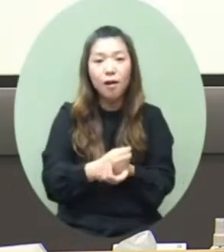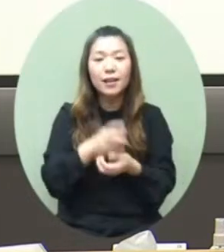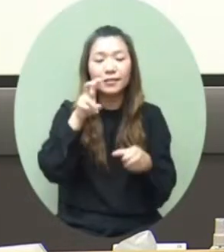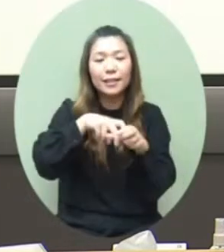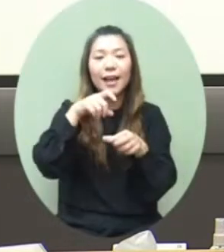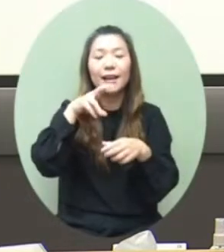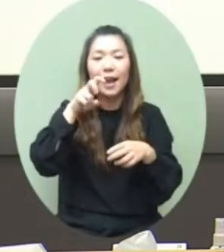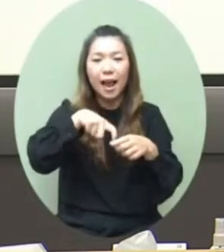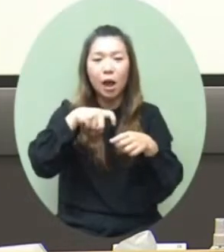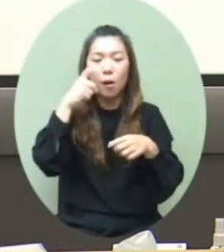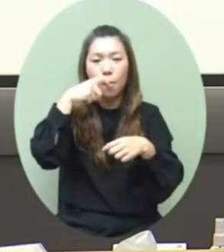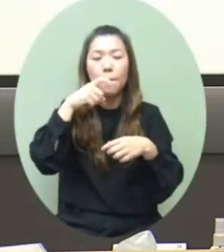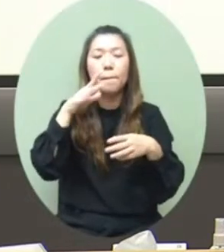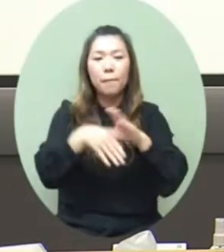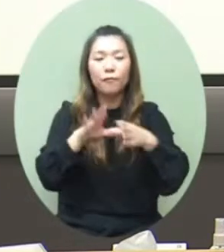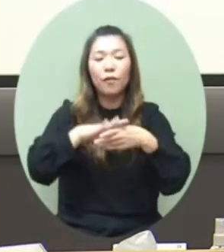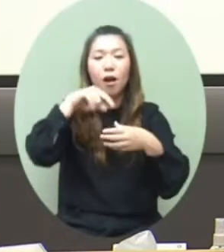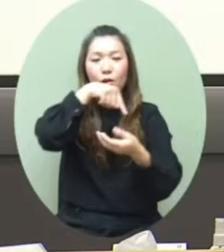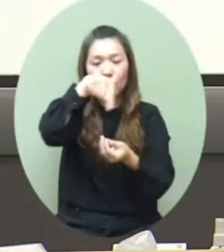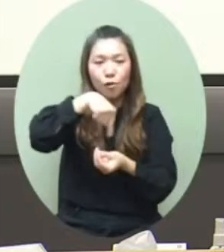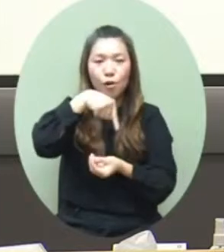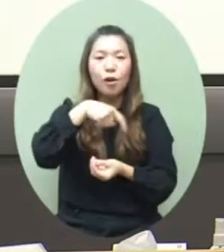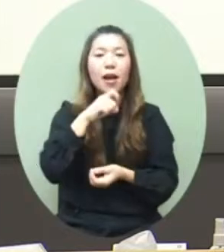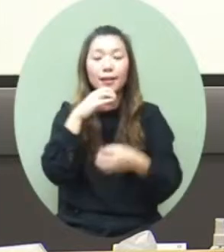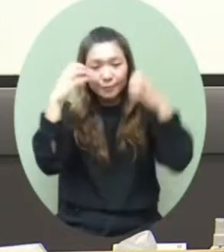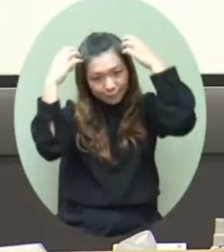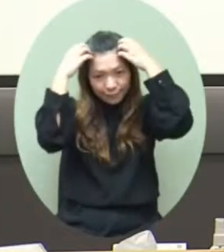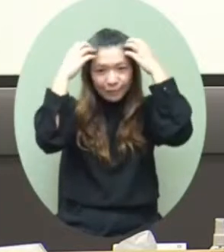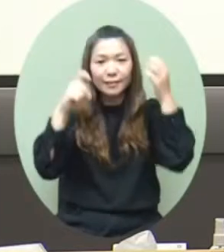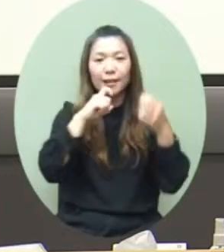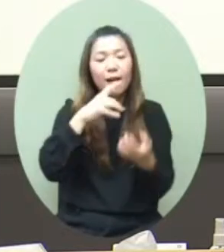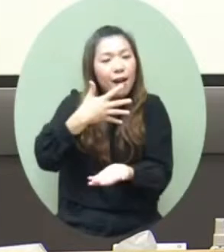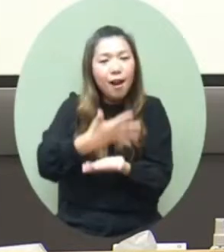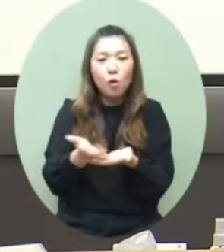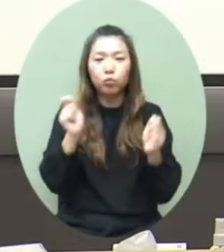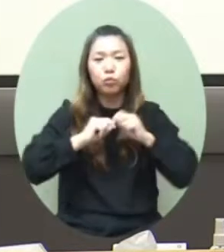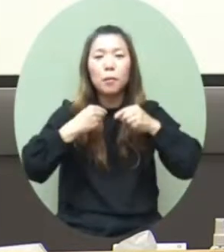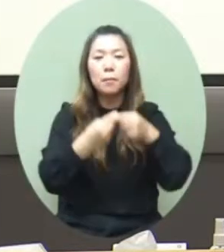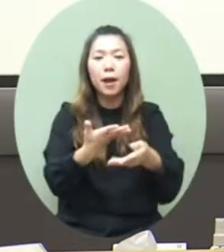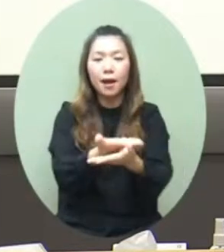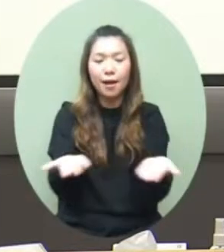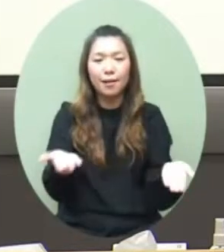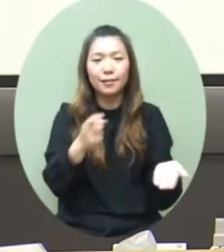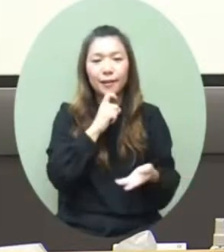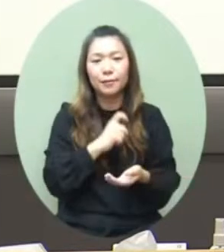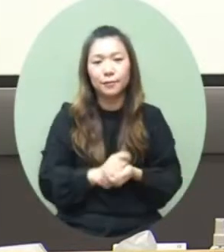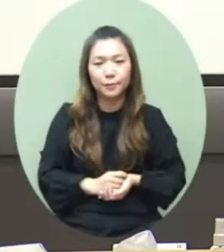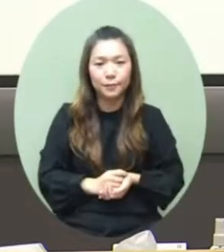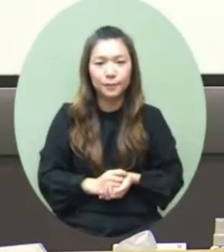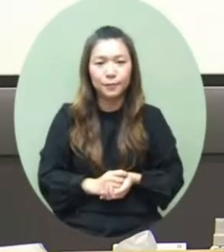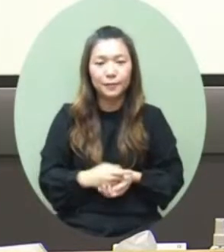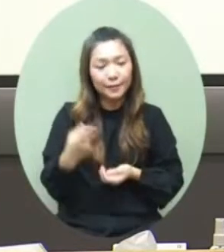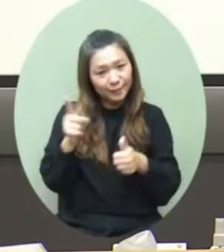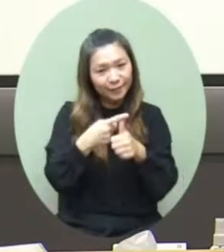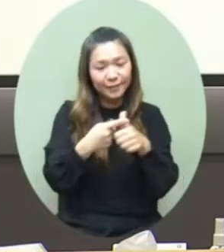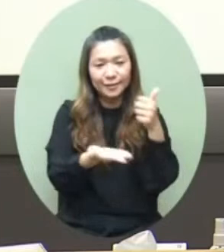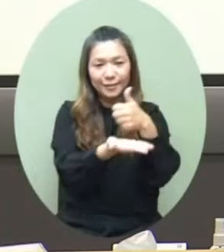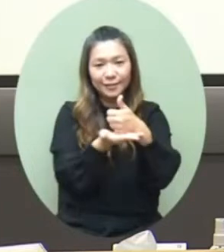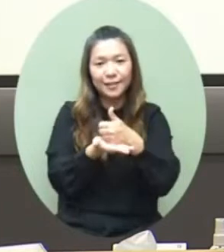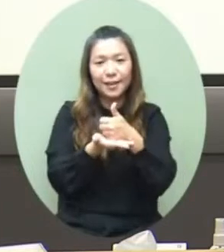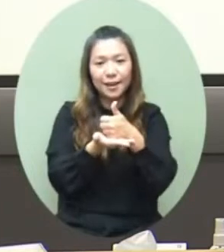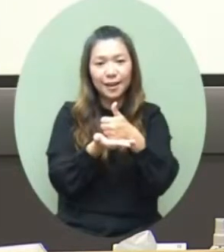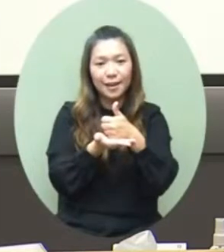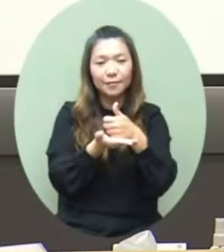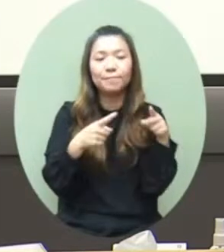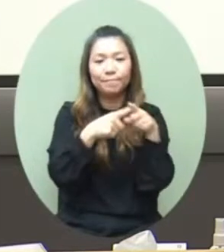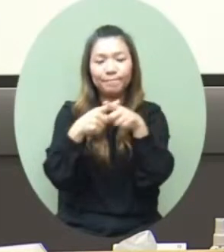Park, Cyberport, West Kowloon Cultural District, Disneyland. These partners will be rolling out different activities as